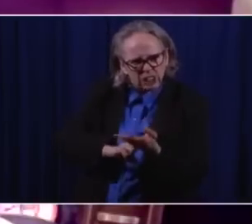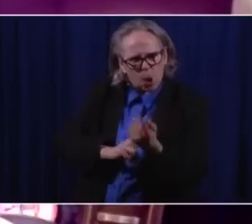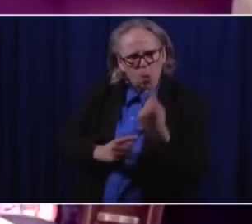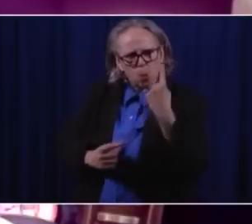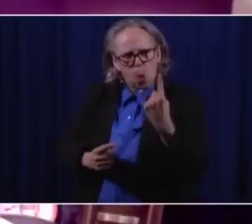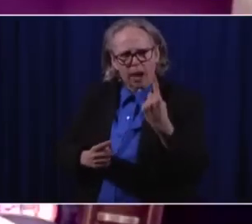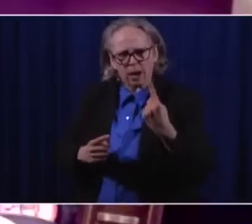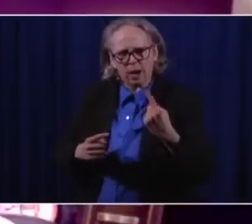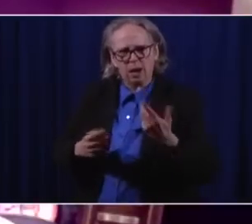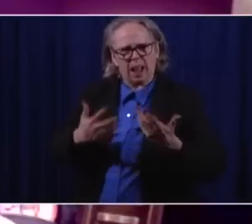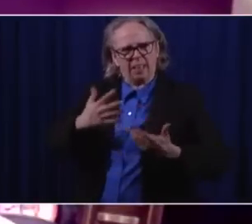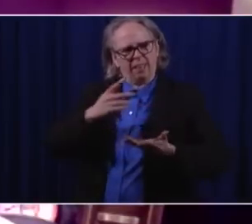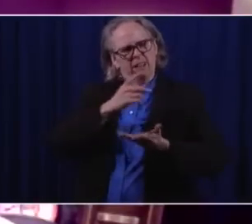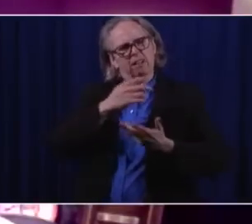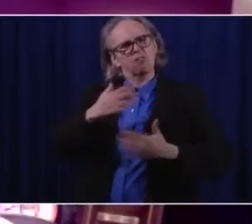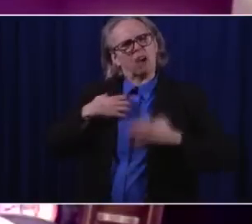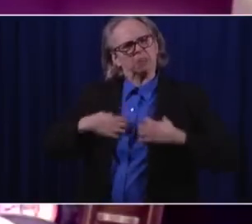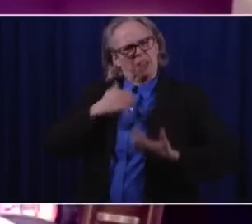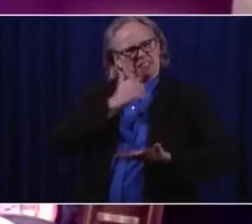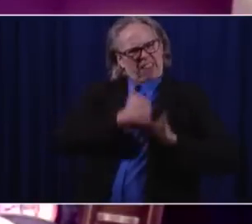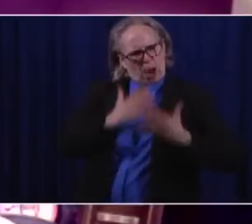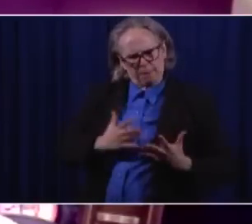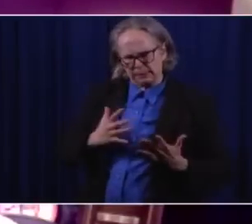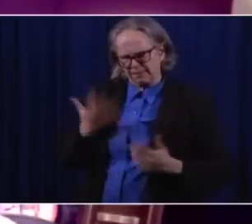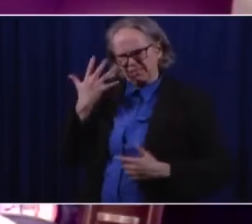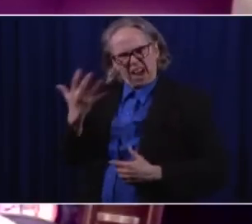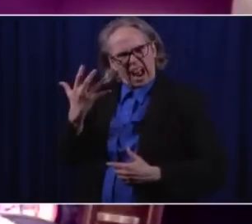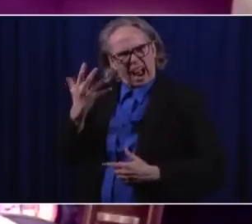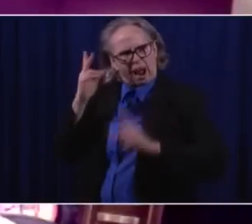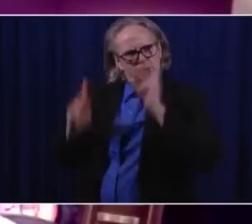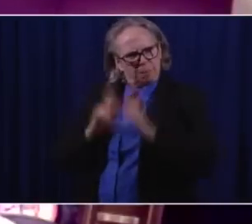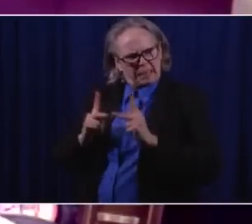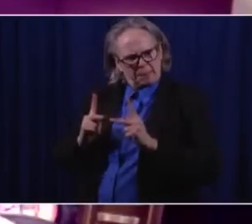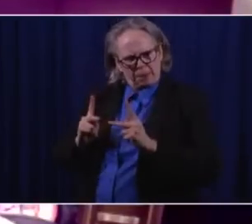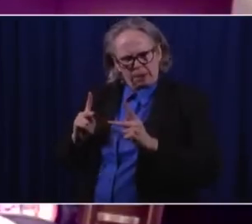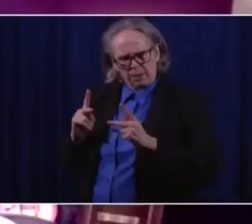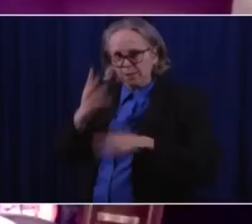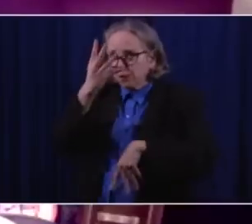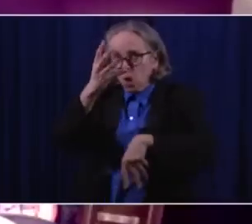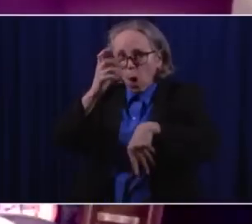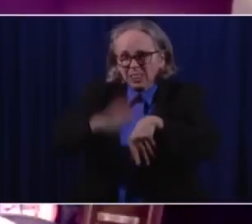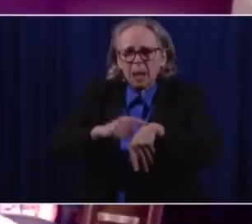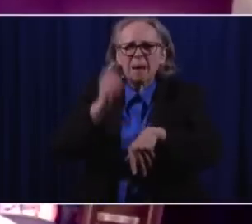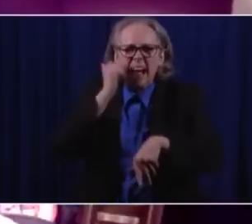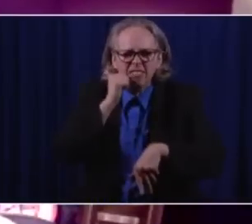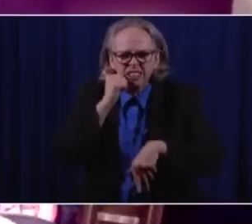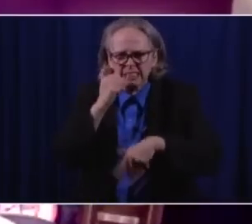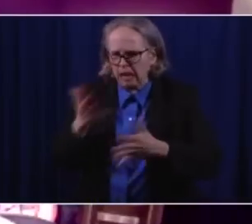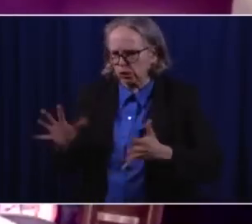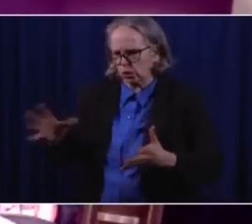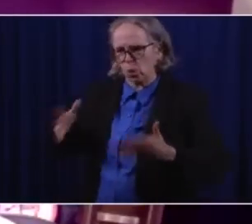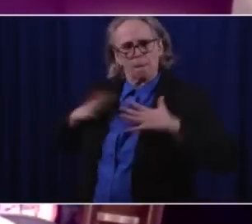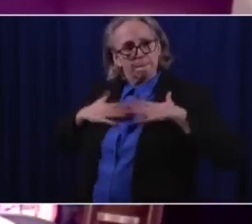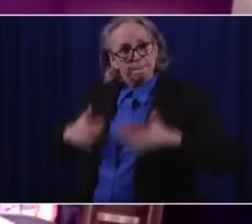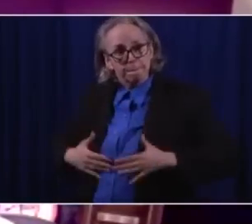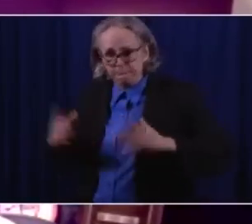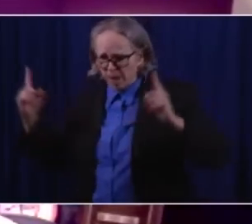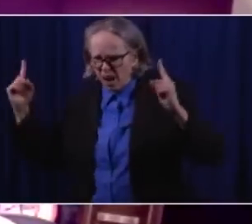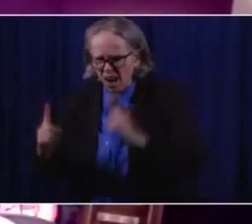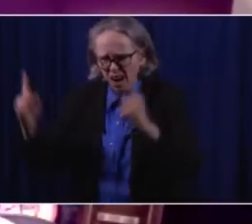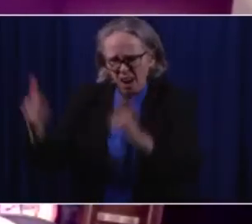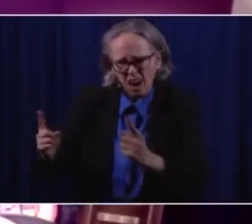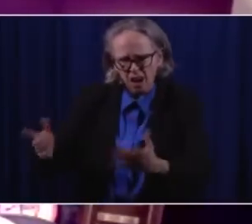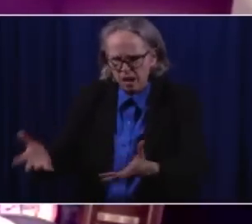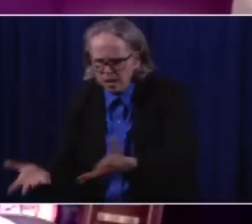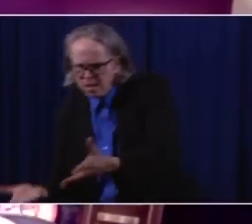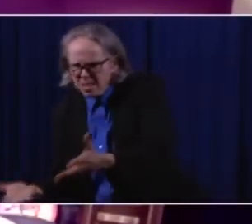in the patient's connected to monitoring, and it takes all of that staff. And you have to remember that when this is a COVID patient,